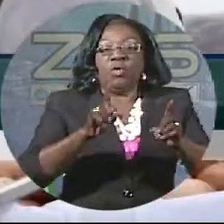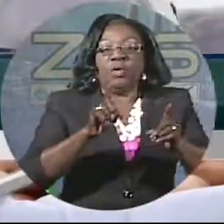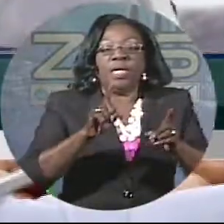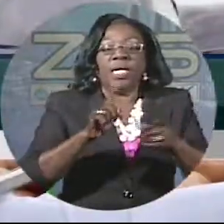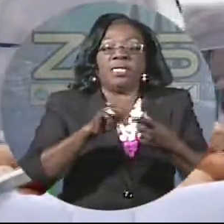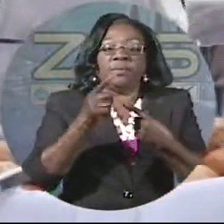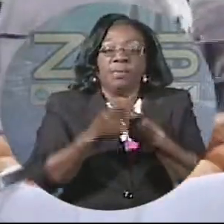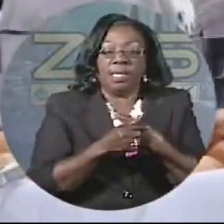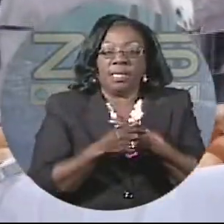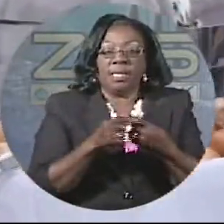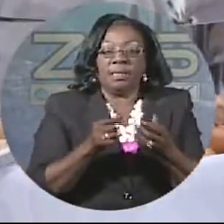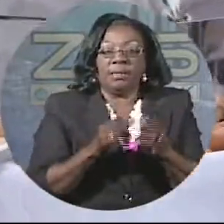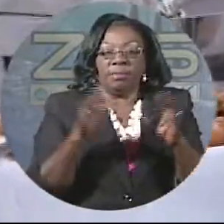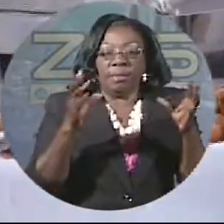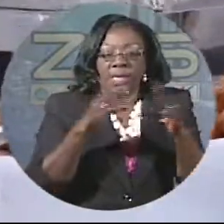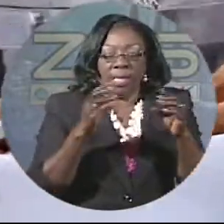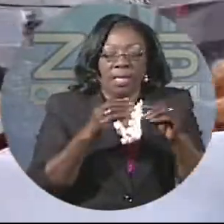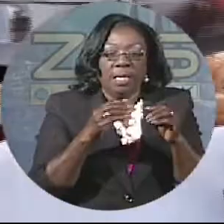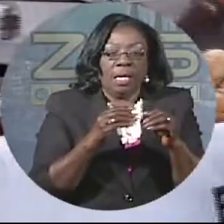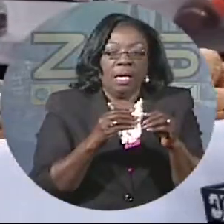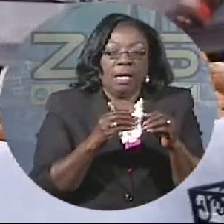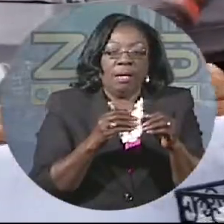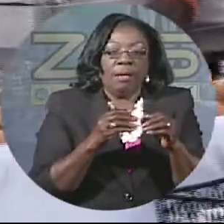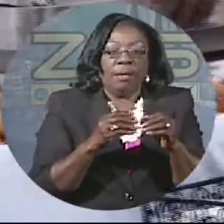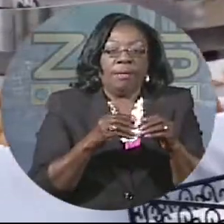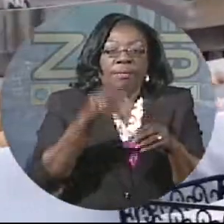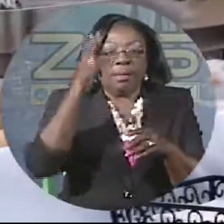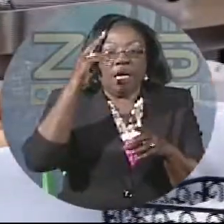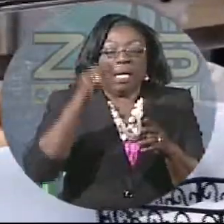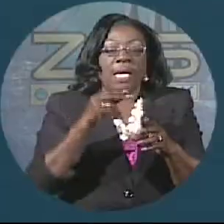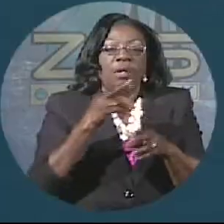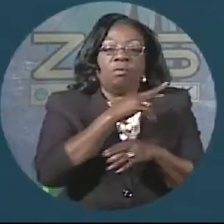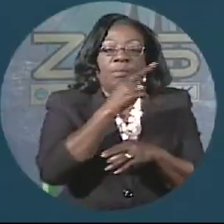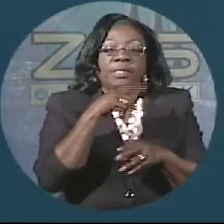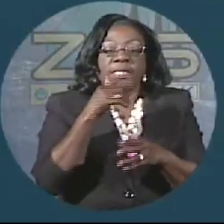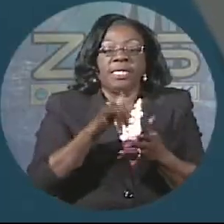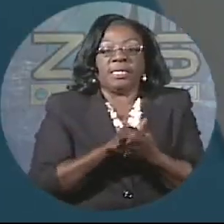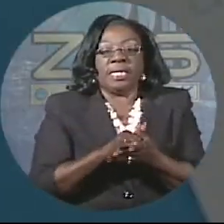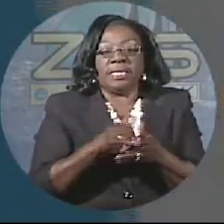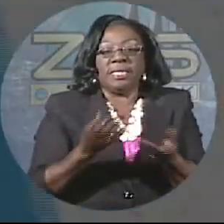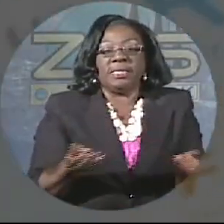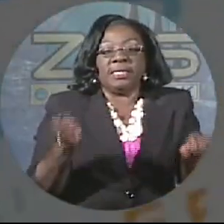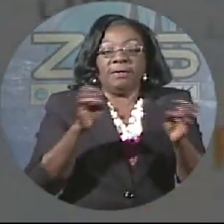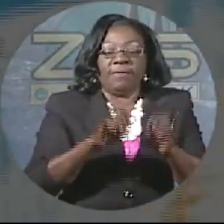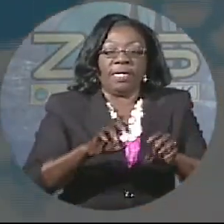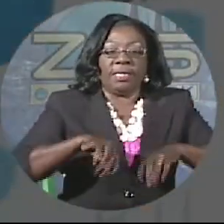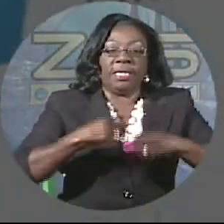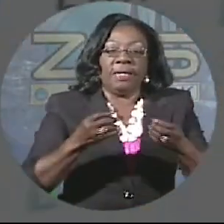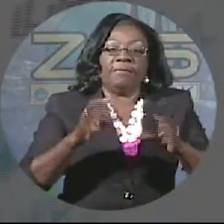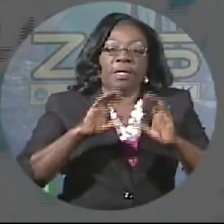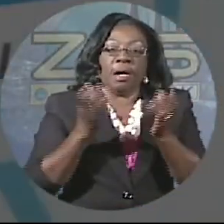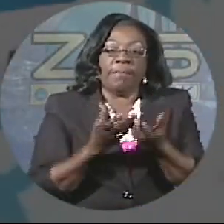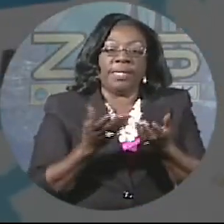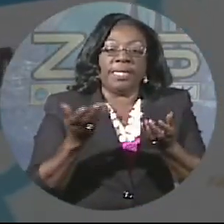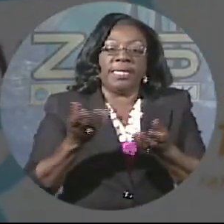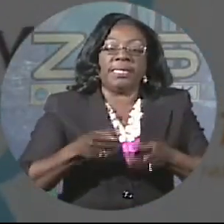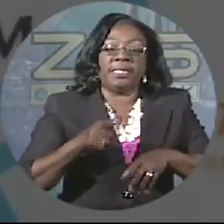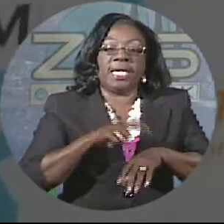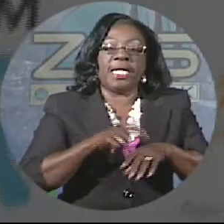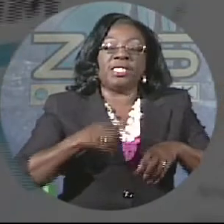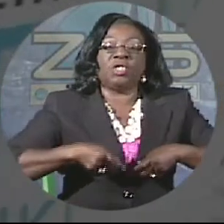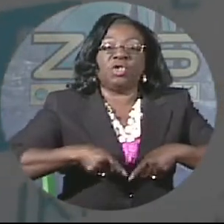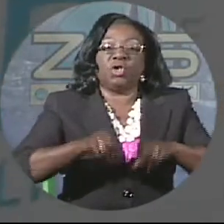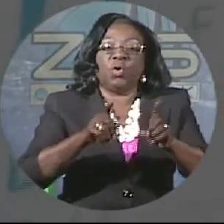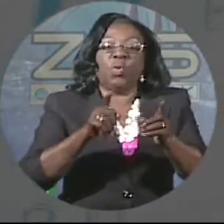Vice President for Enterprise and Business Services, Carlisle Roberts, says this event gives the company a chance to show its customers